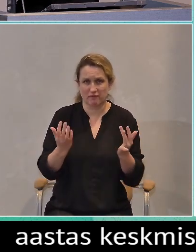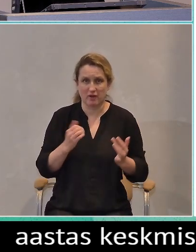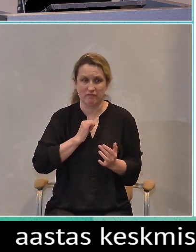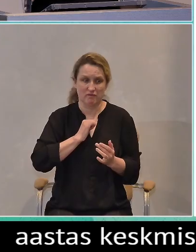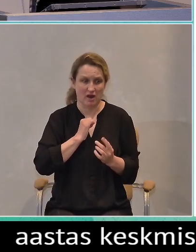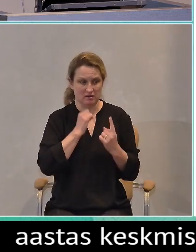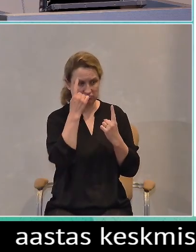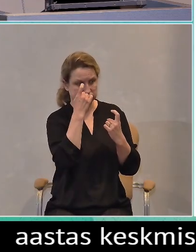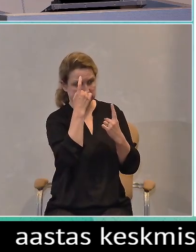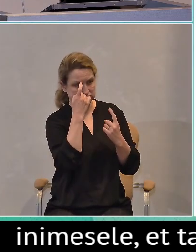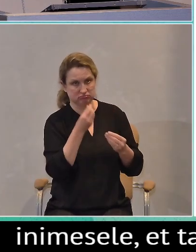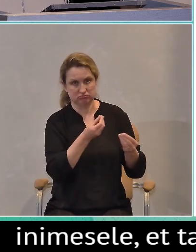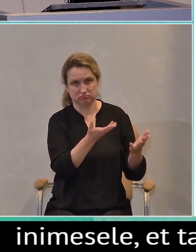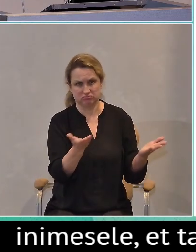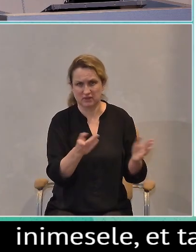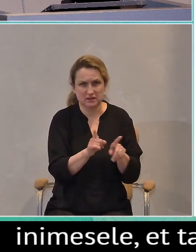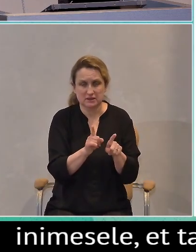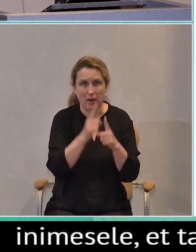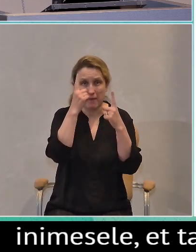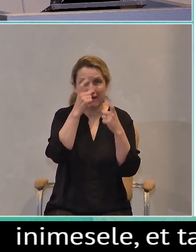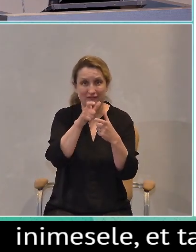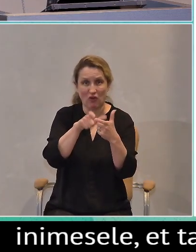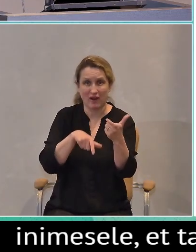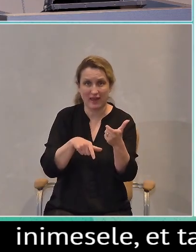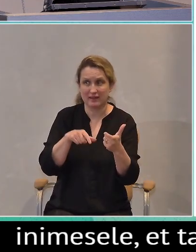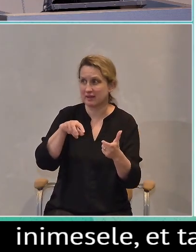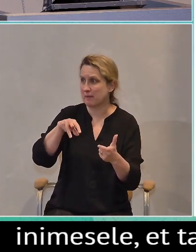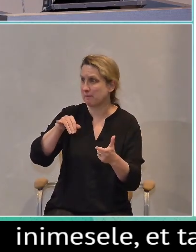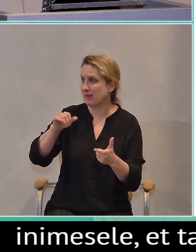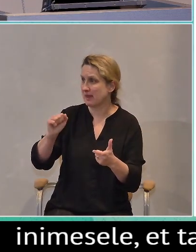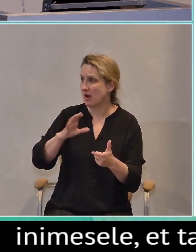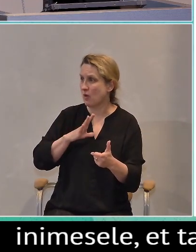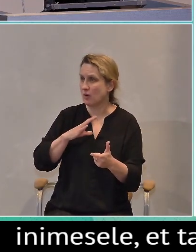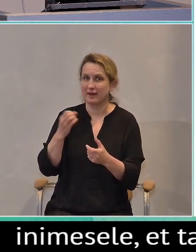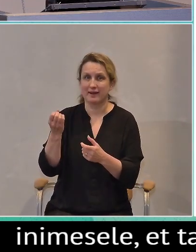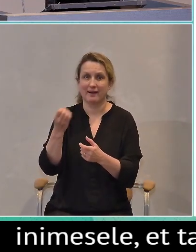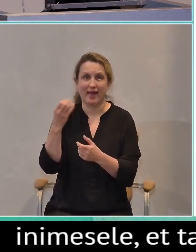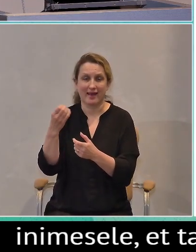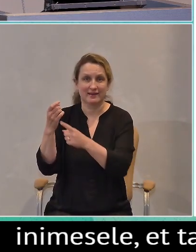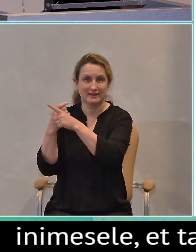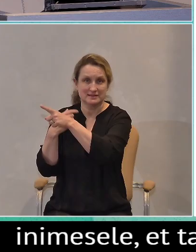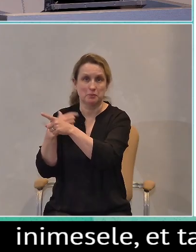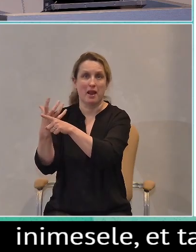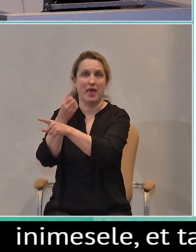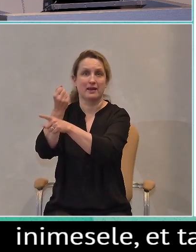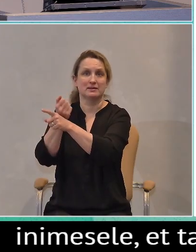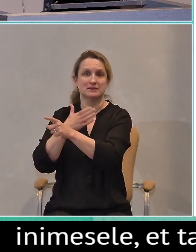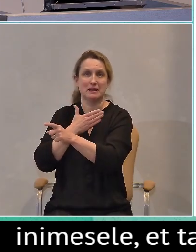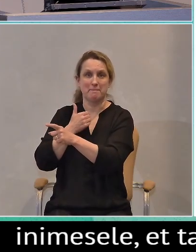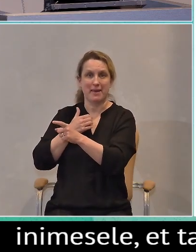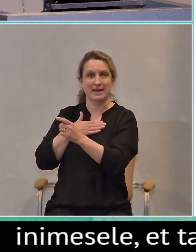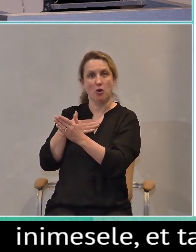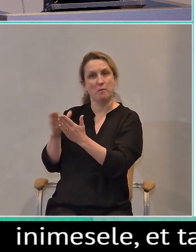to any medical staff working with them or their family. And these are the info sheets that